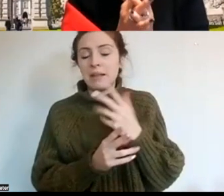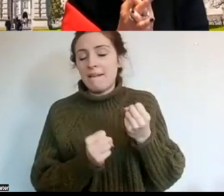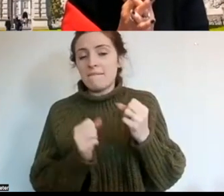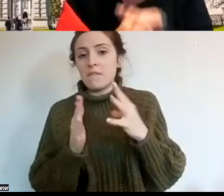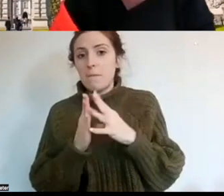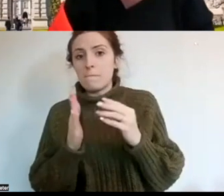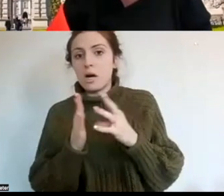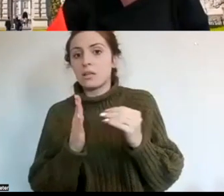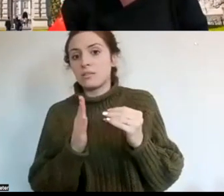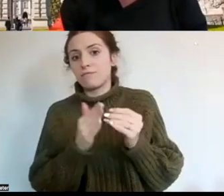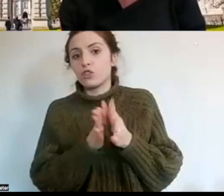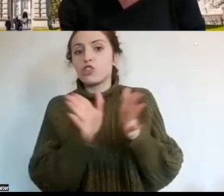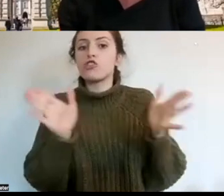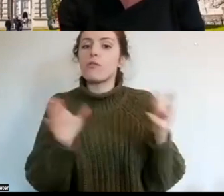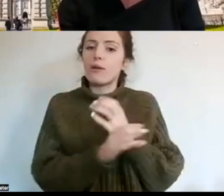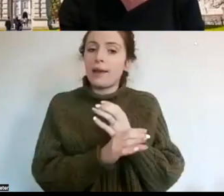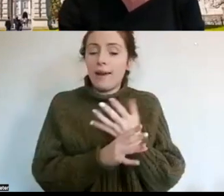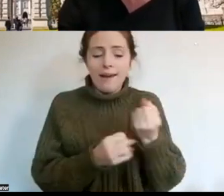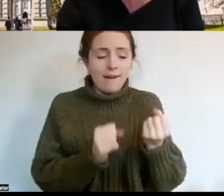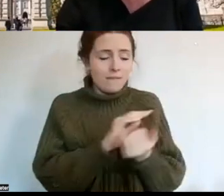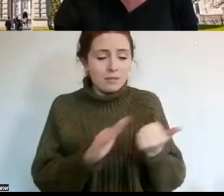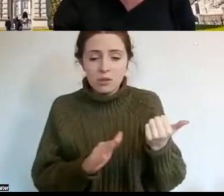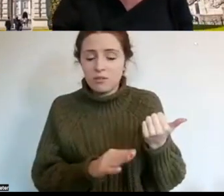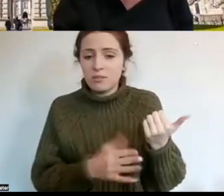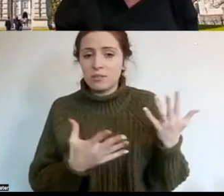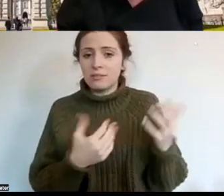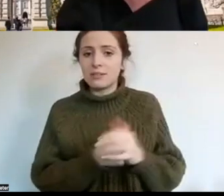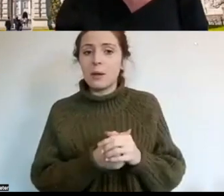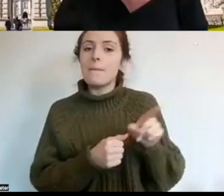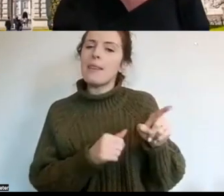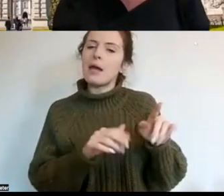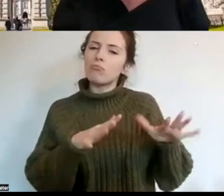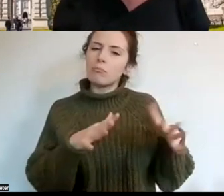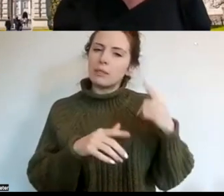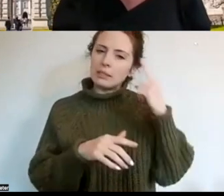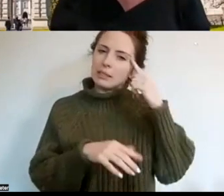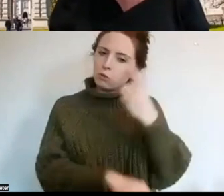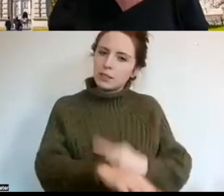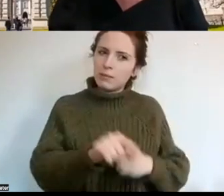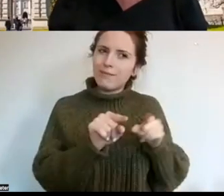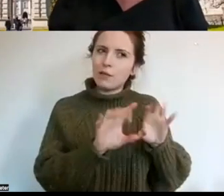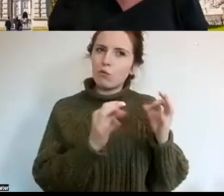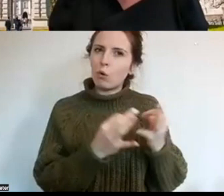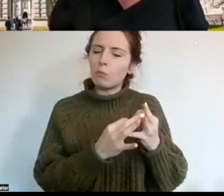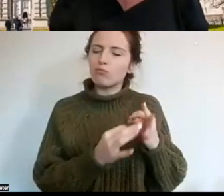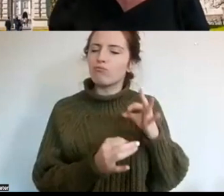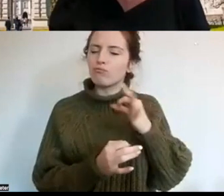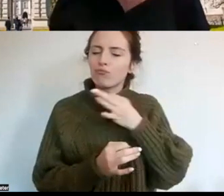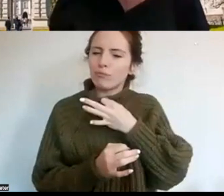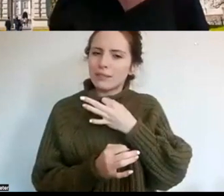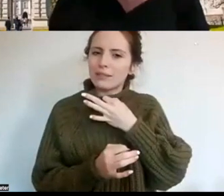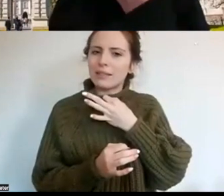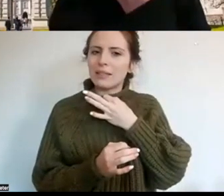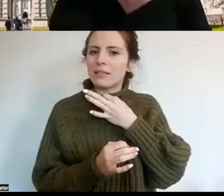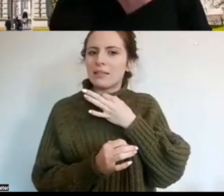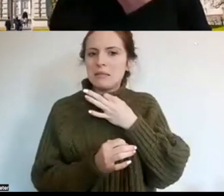because we have a lot of experience in that. But that is the group, I think, that are most at risk. And they're most at risk of being,